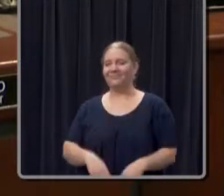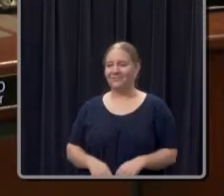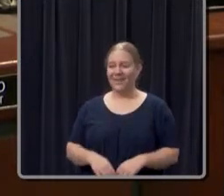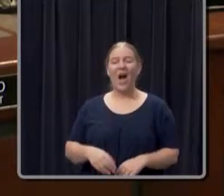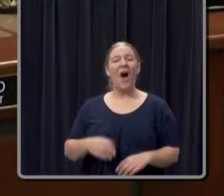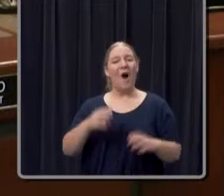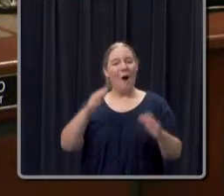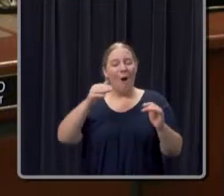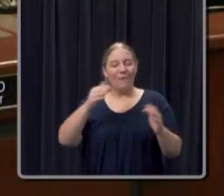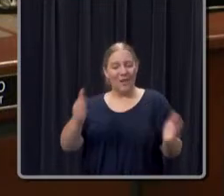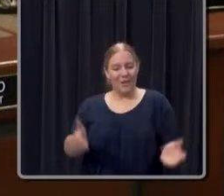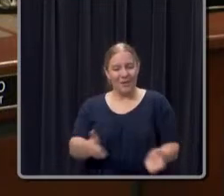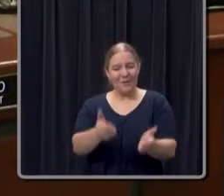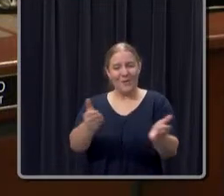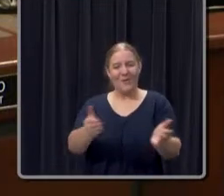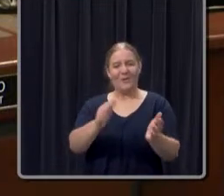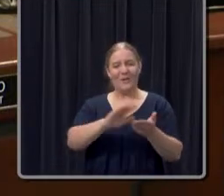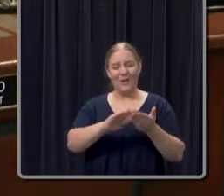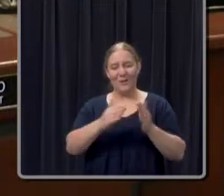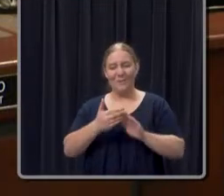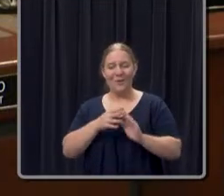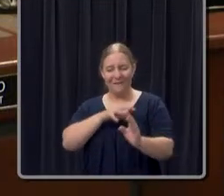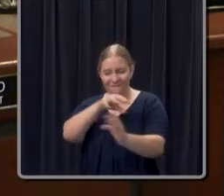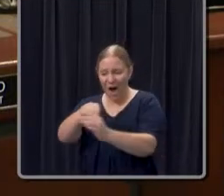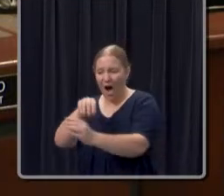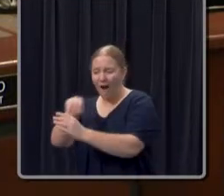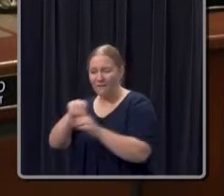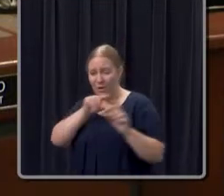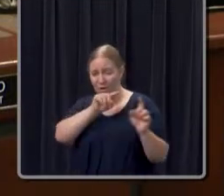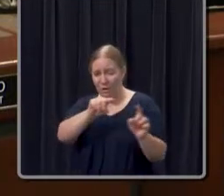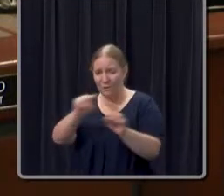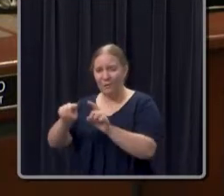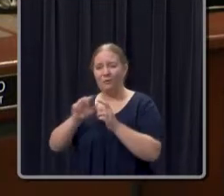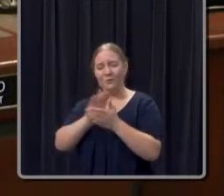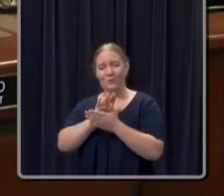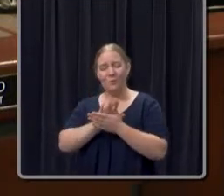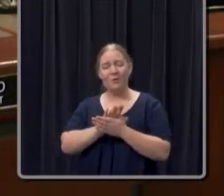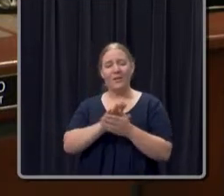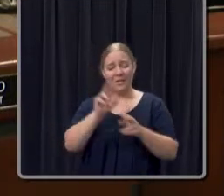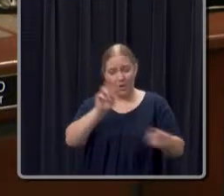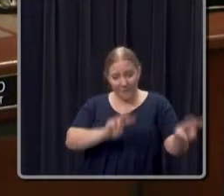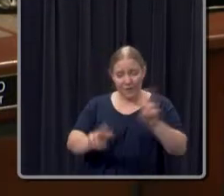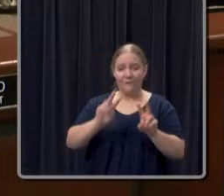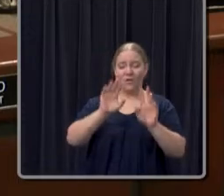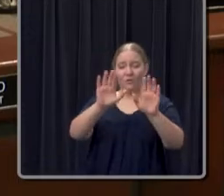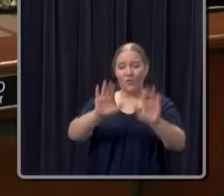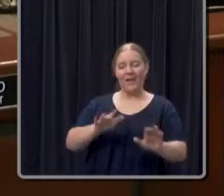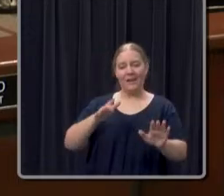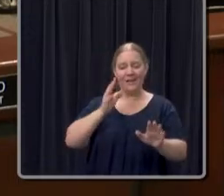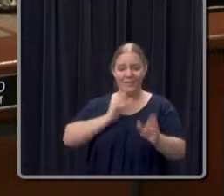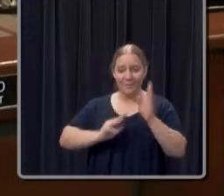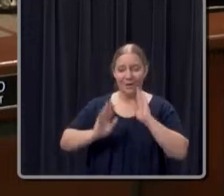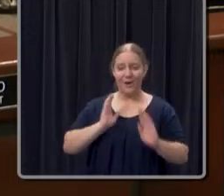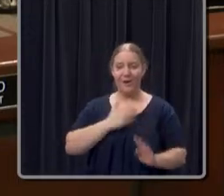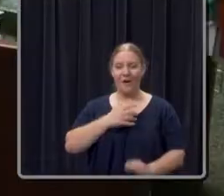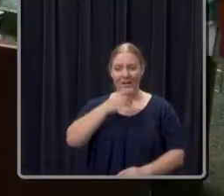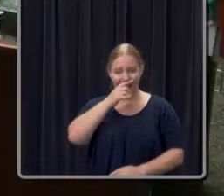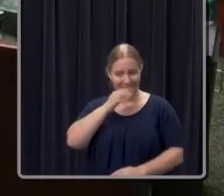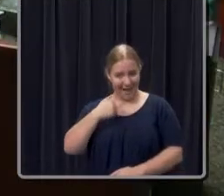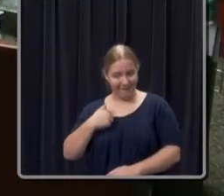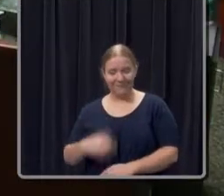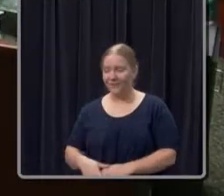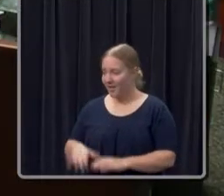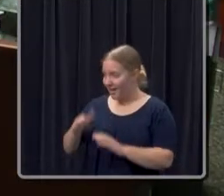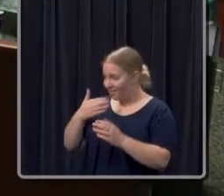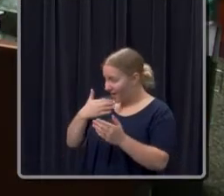our community to get involved, get back into our schools, and observe the great learning that and experience that our kids are having. It's awesome.